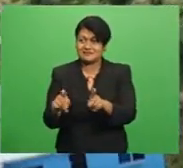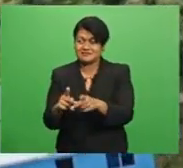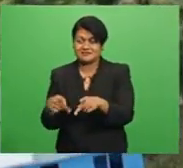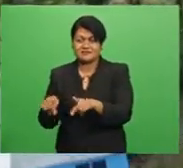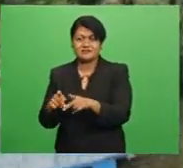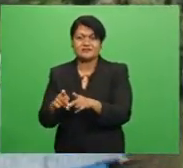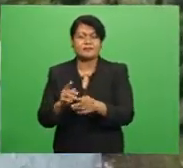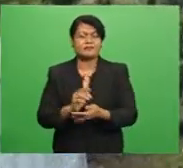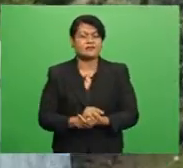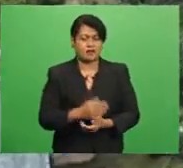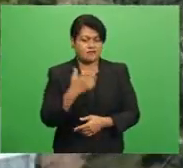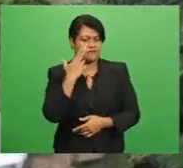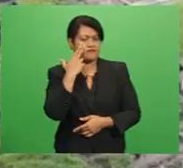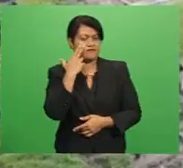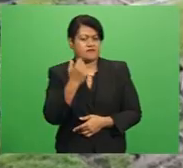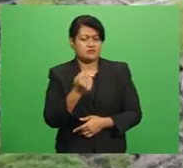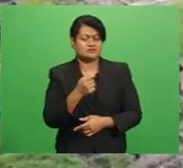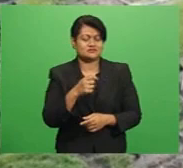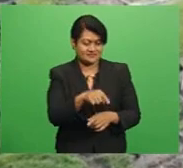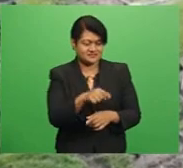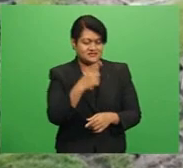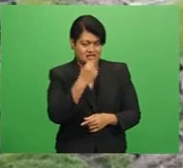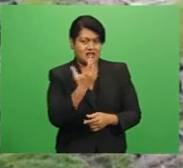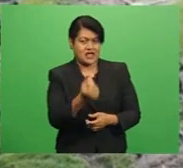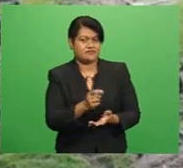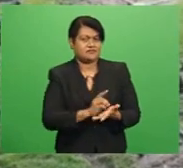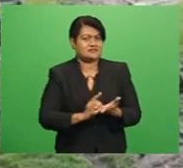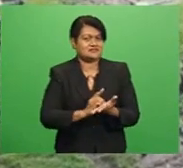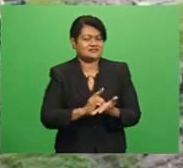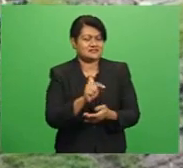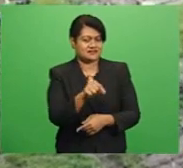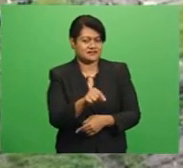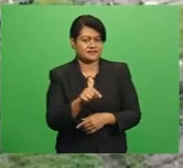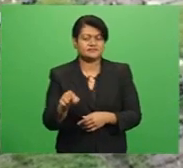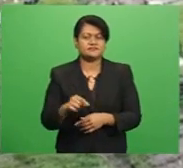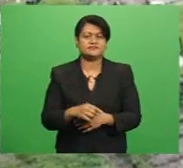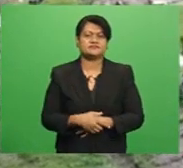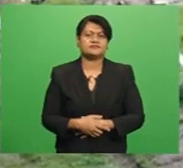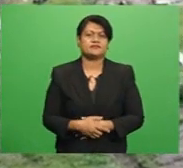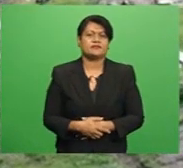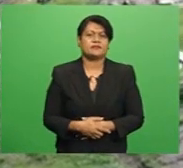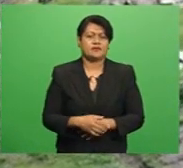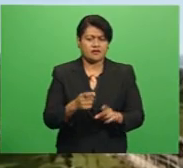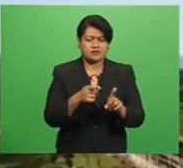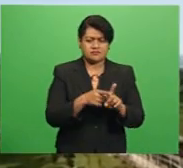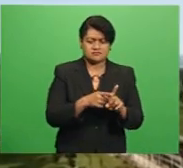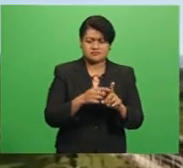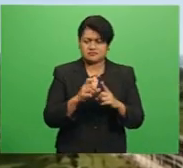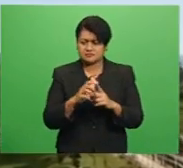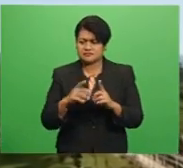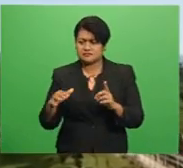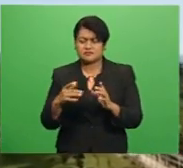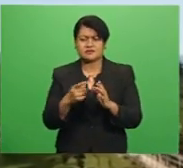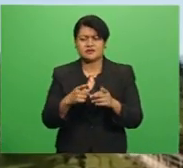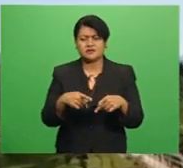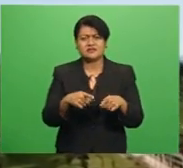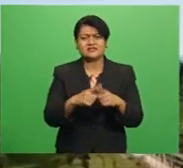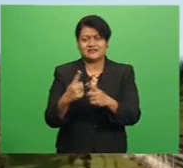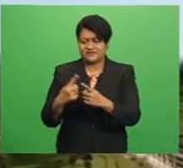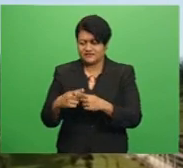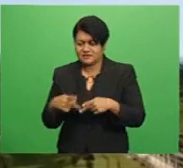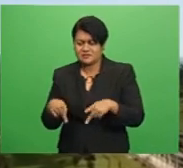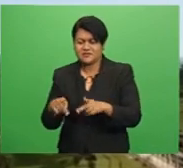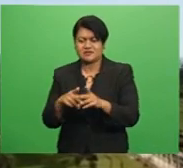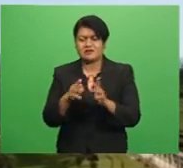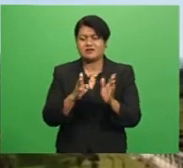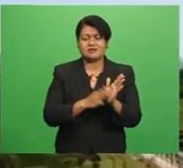15 LTDD hotspot areas. These are Nalemba, Dongeloa, Vunika, Soasoa, Vunivau, Bulileka,